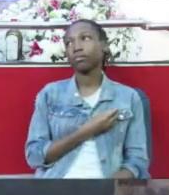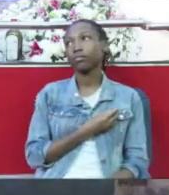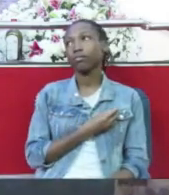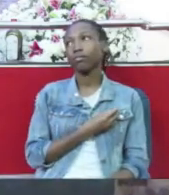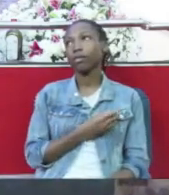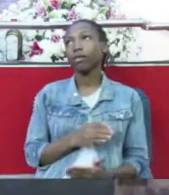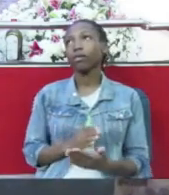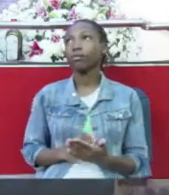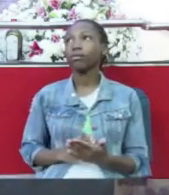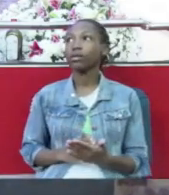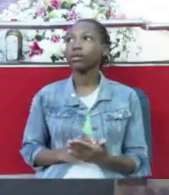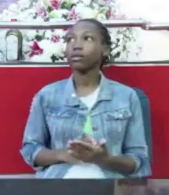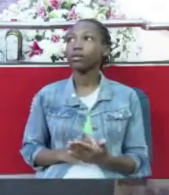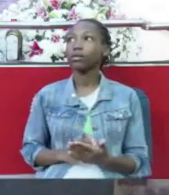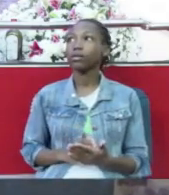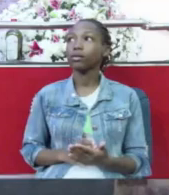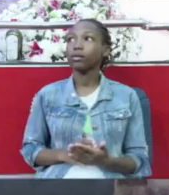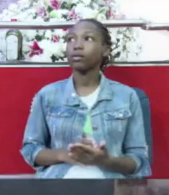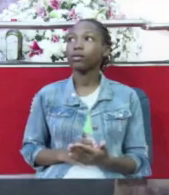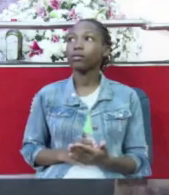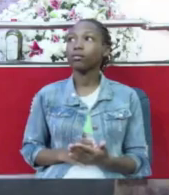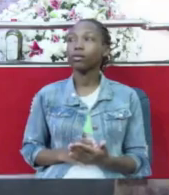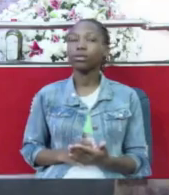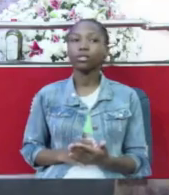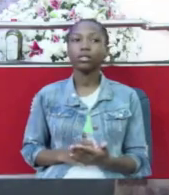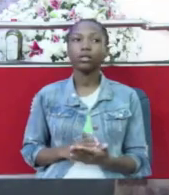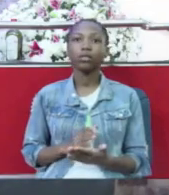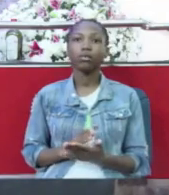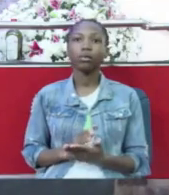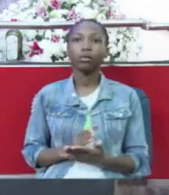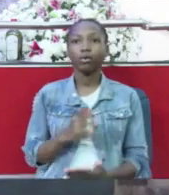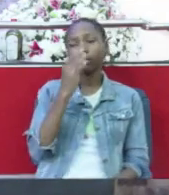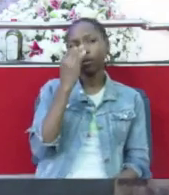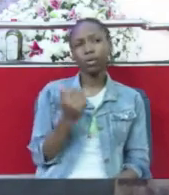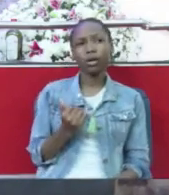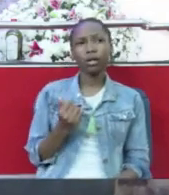this is a serious and an urgent call for this time.